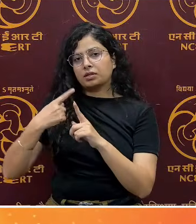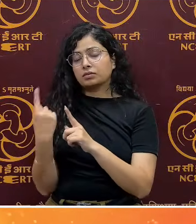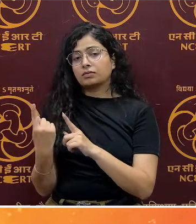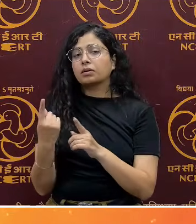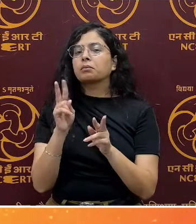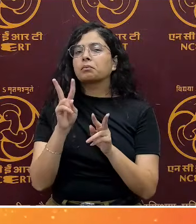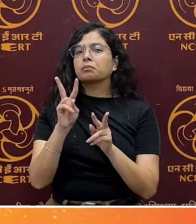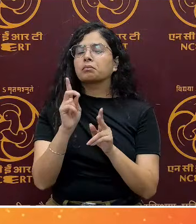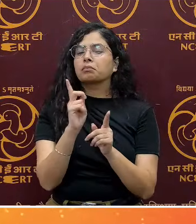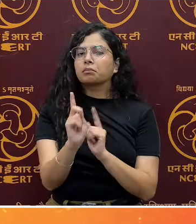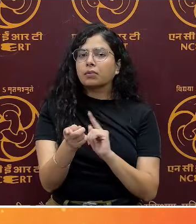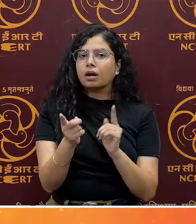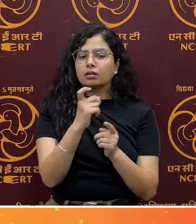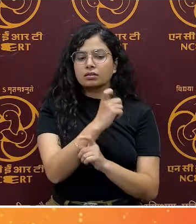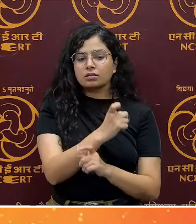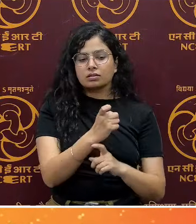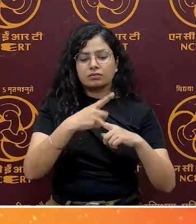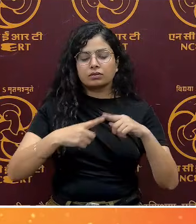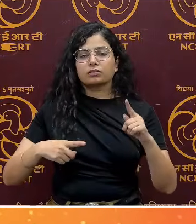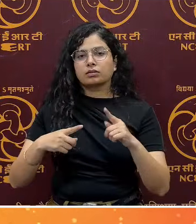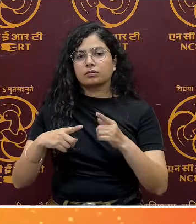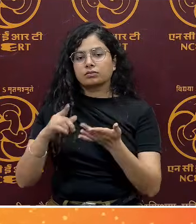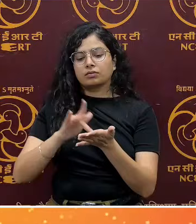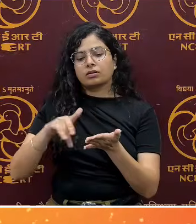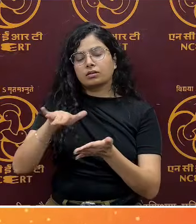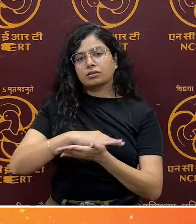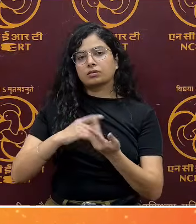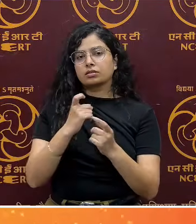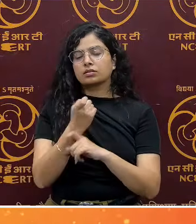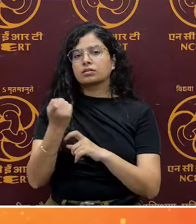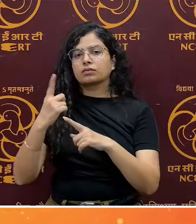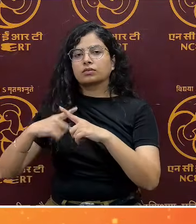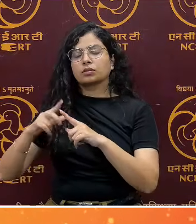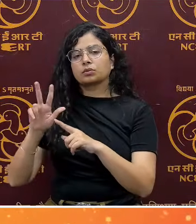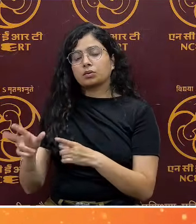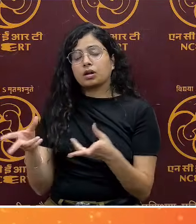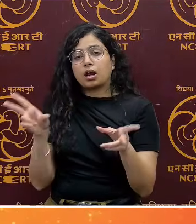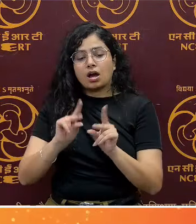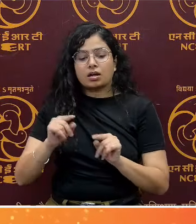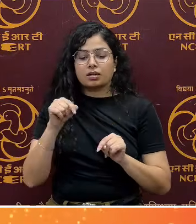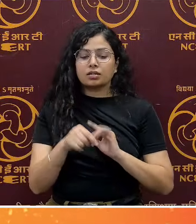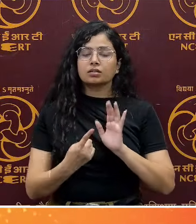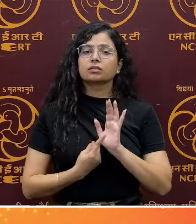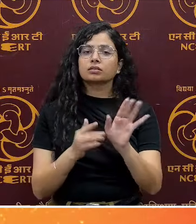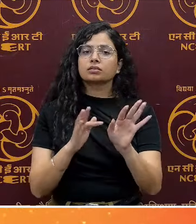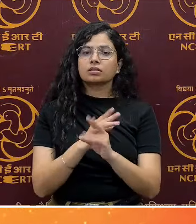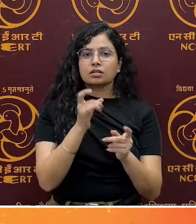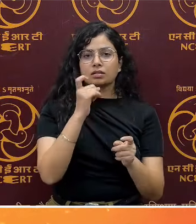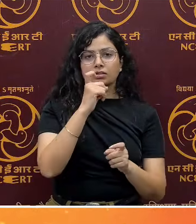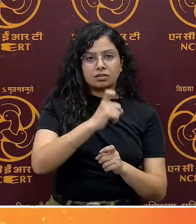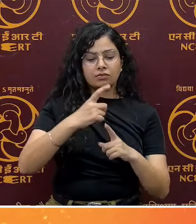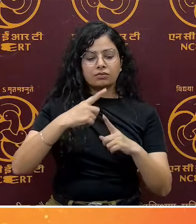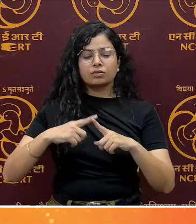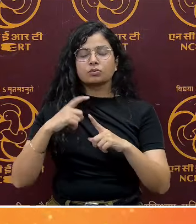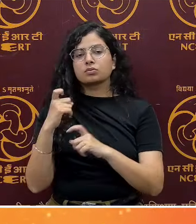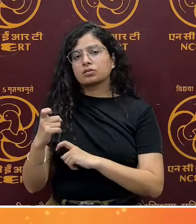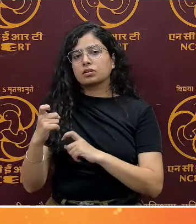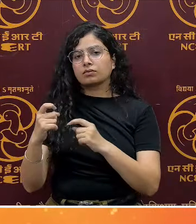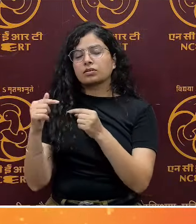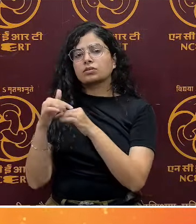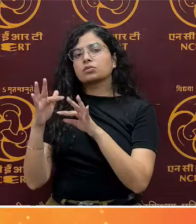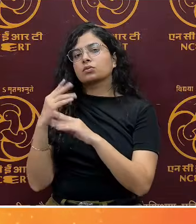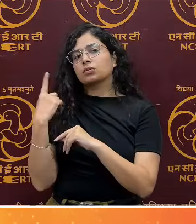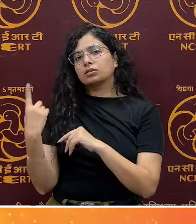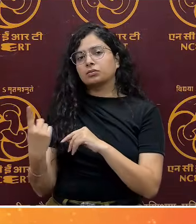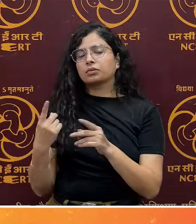7 numbers, we have seen half of area into 7 into 8. Again it resembles 7 into 7 plus 1, that is half of n